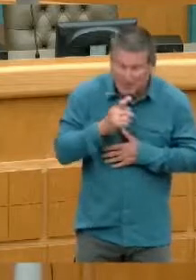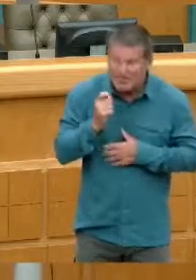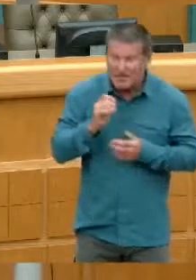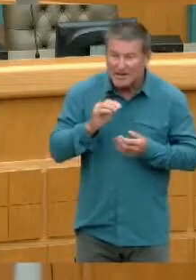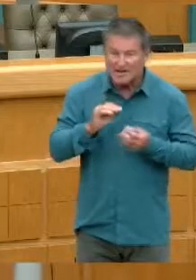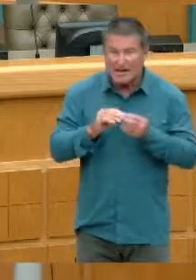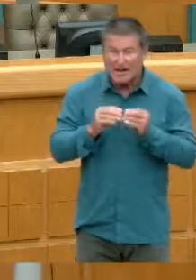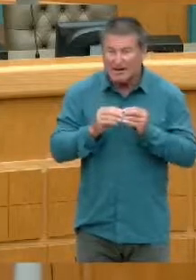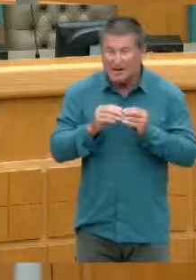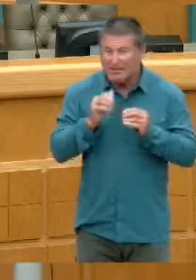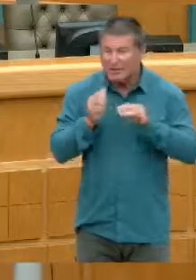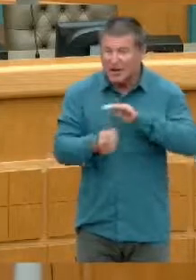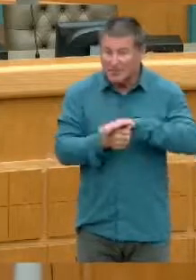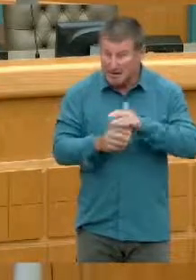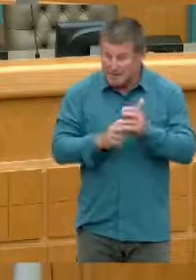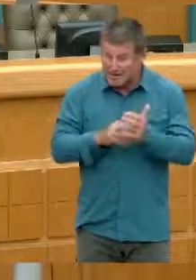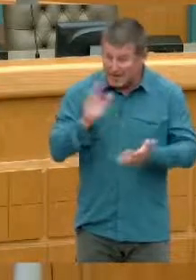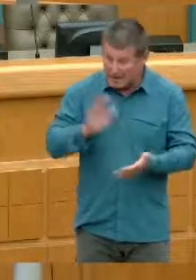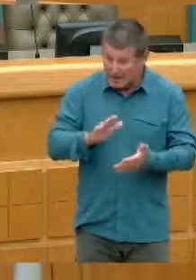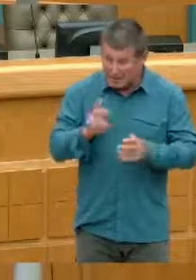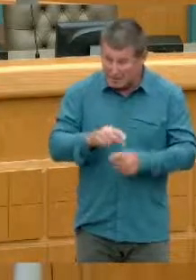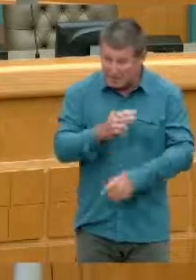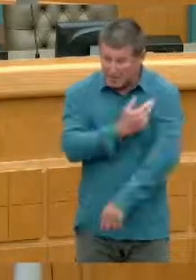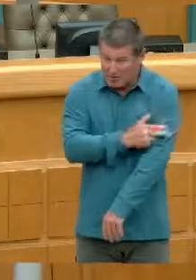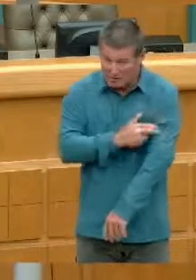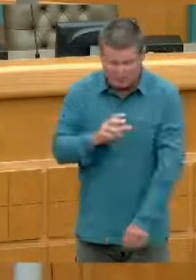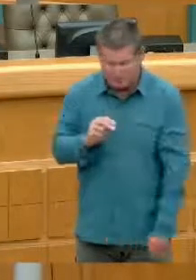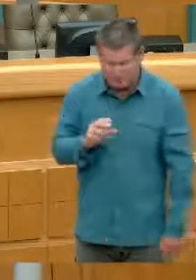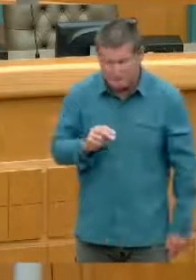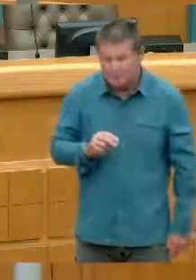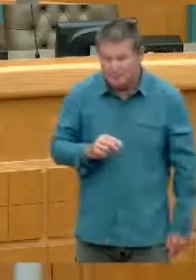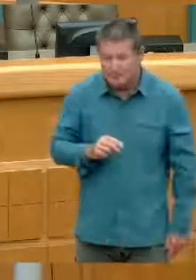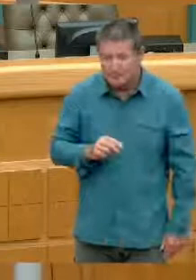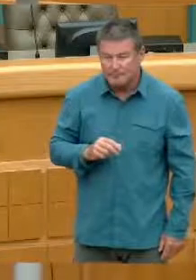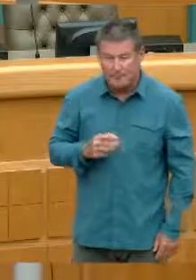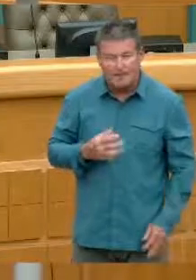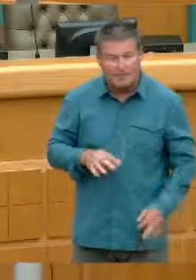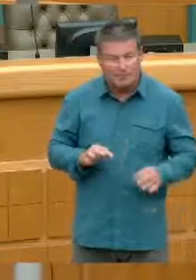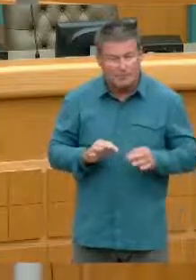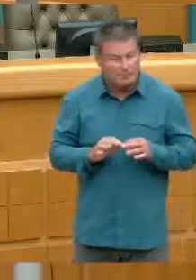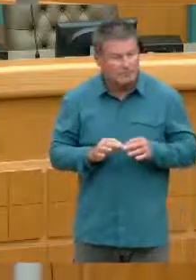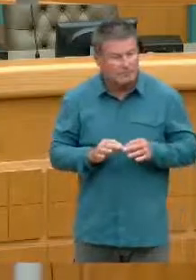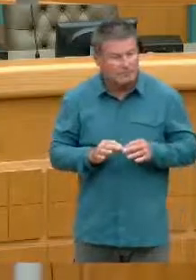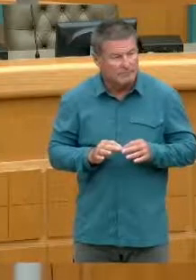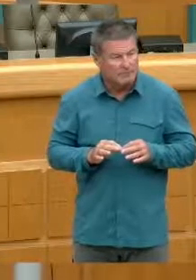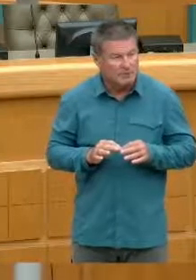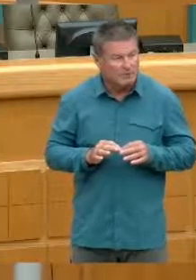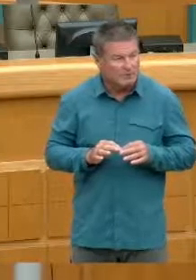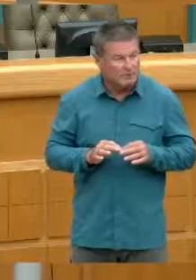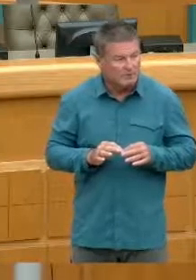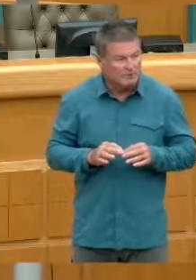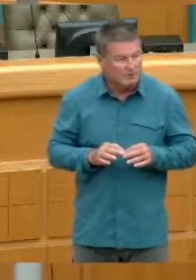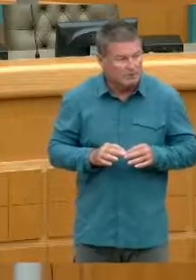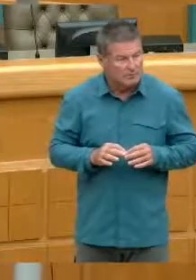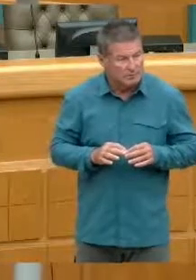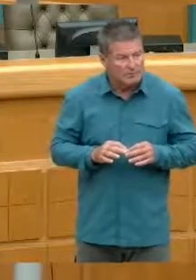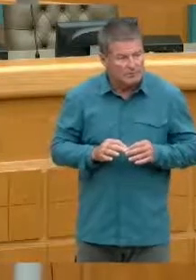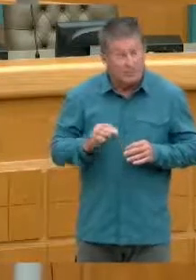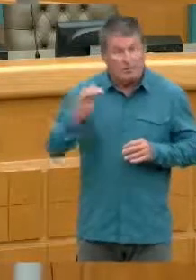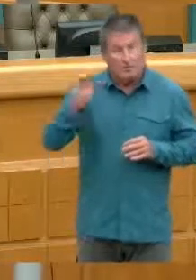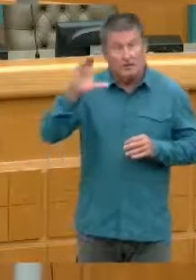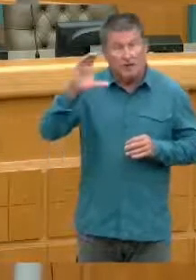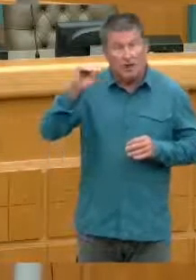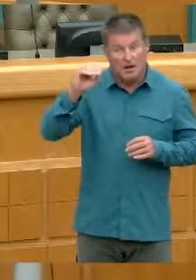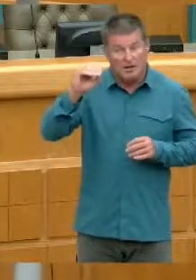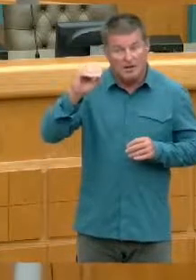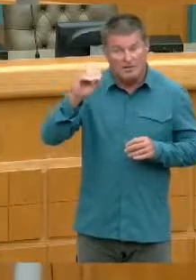that that's one less person in the hospital, and I think that's something that's important to realize. I think that the companies thus far that